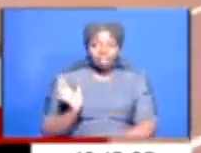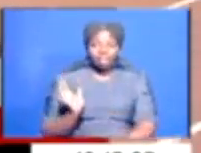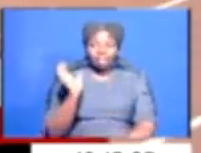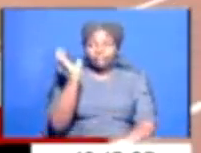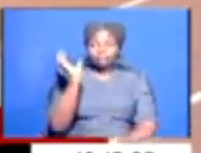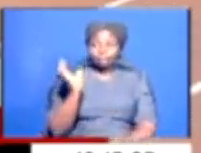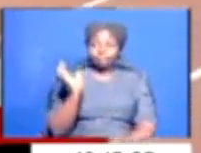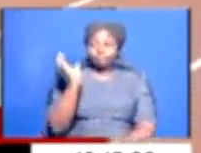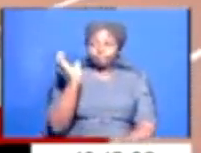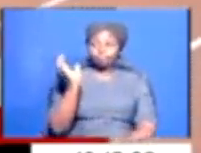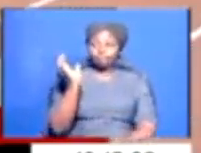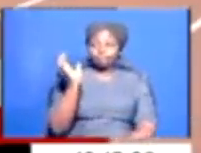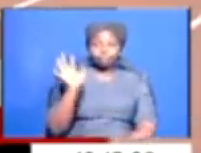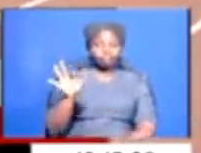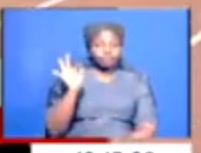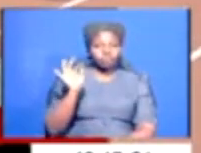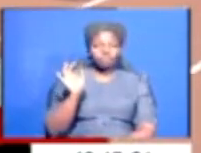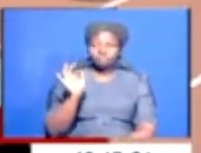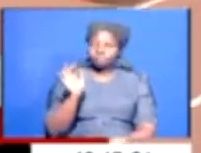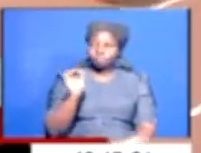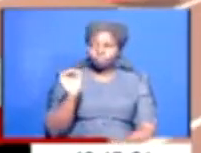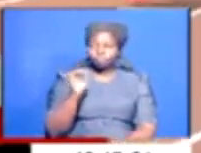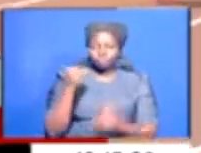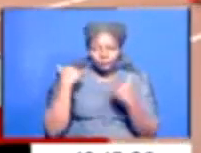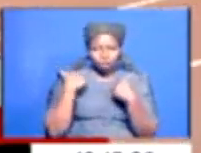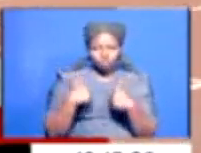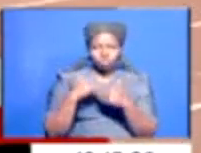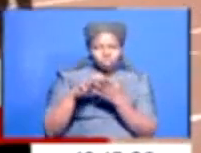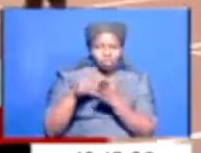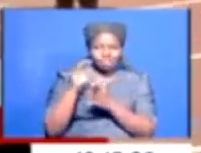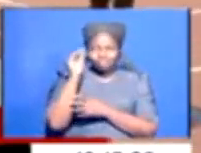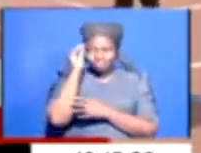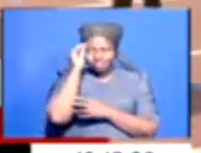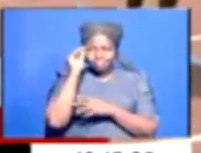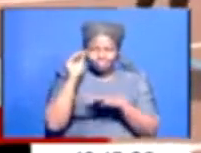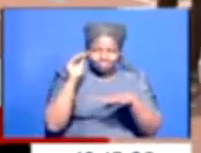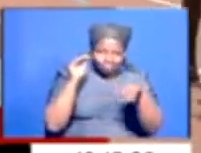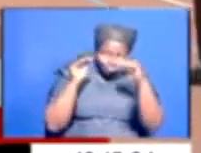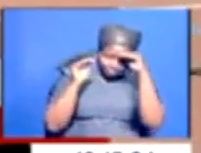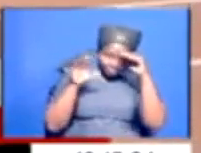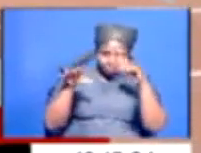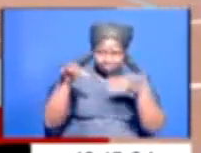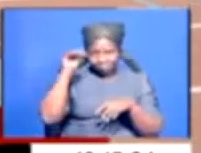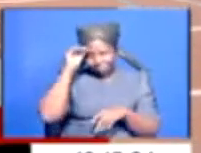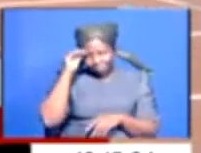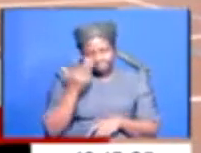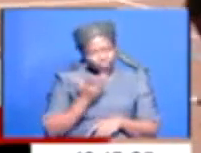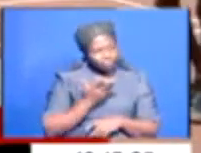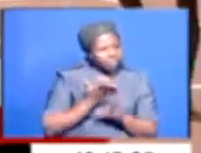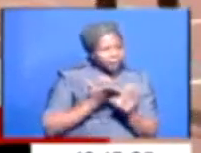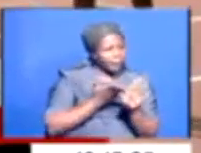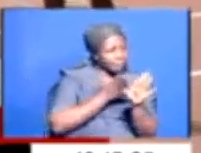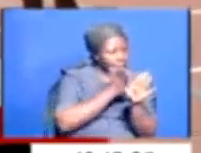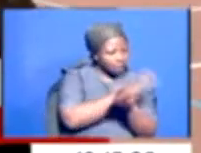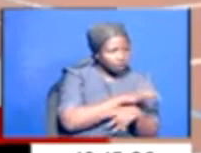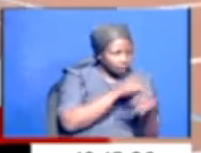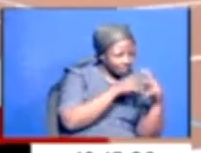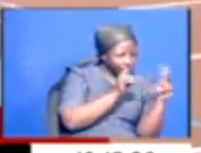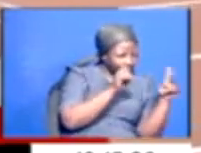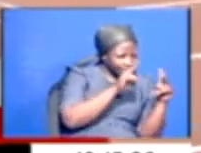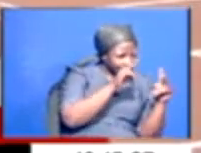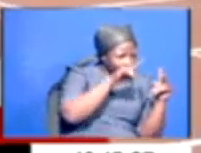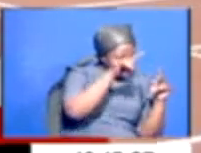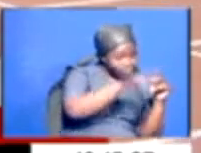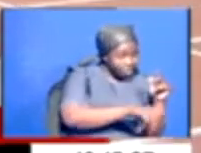I was in, like Alana, I was mm-hmm. learning now. Back to the kwanzia chini kabisa. Yeah, I